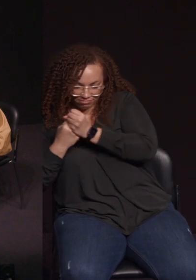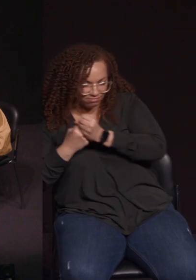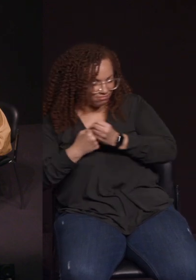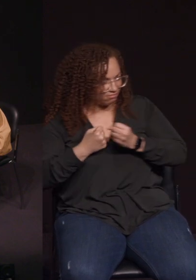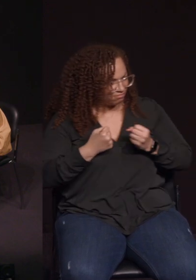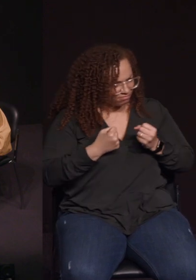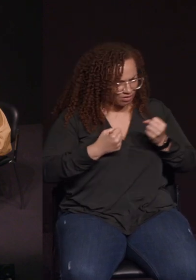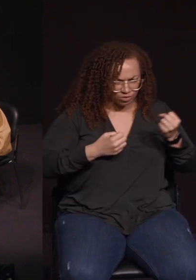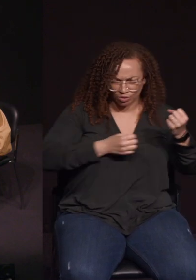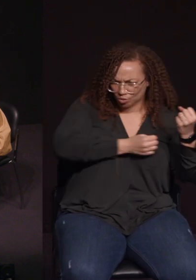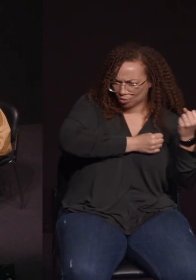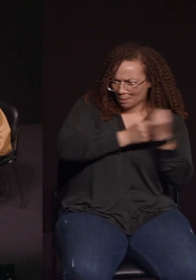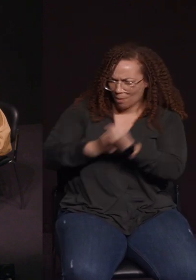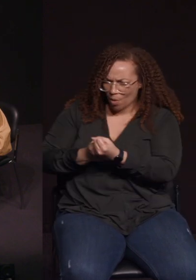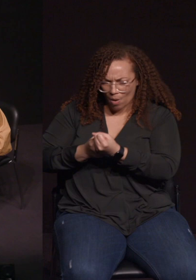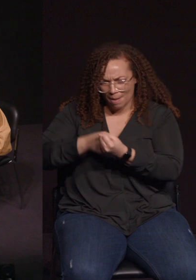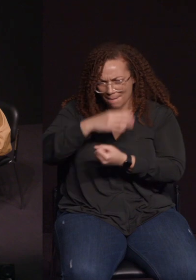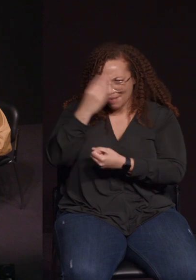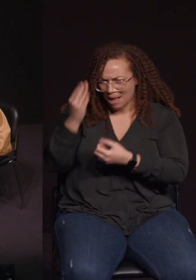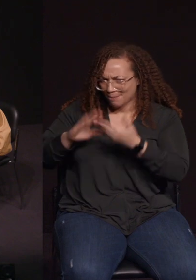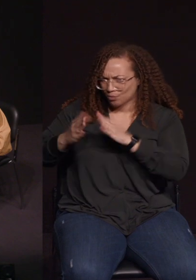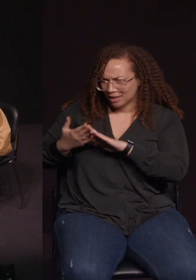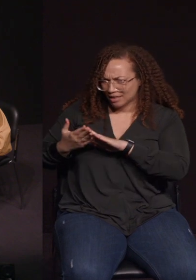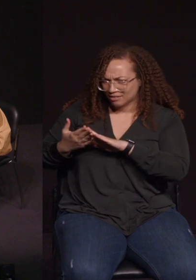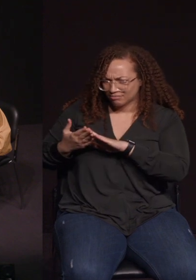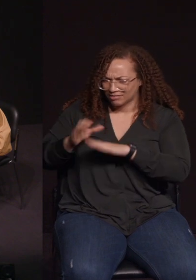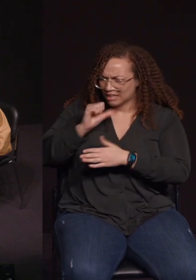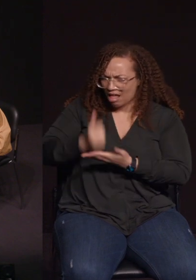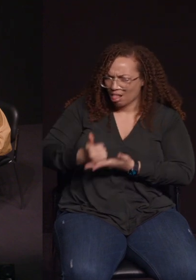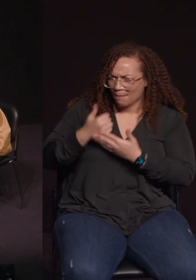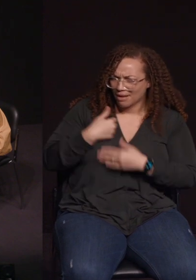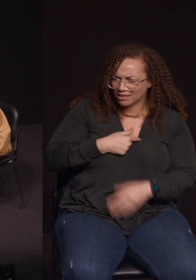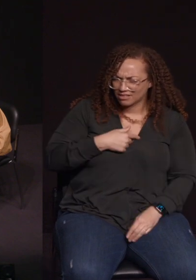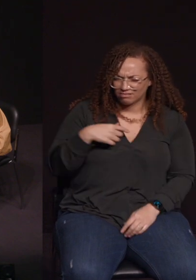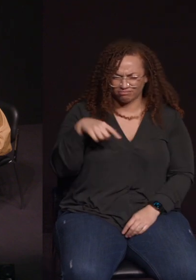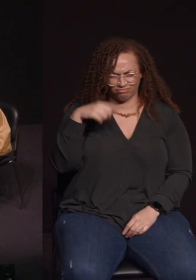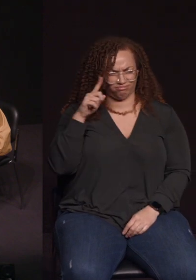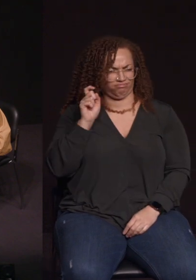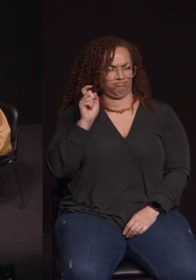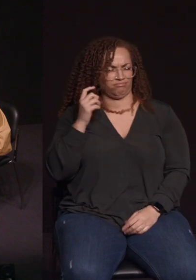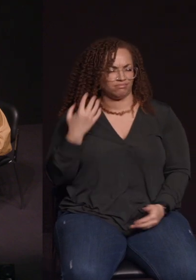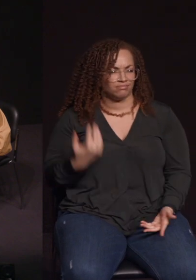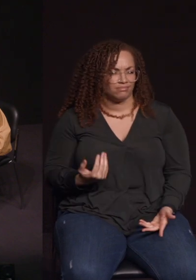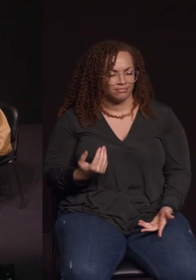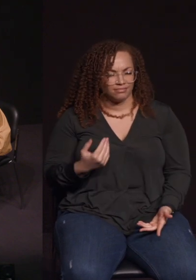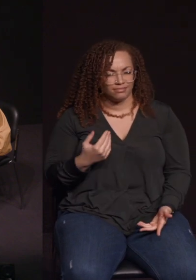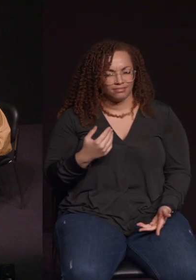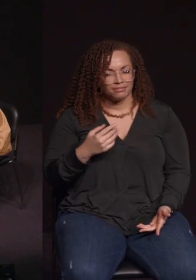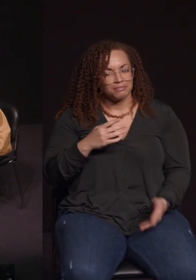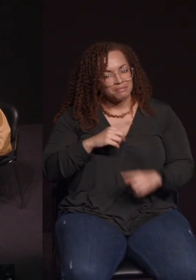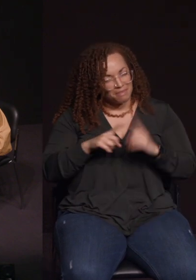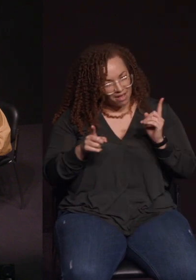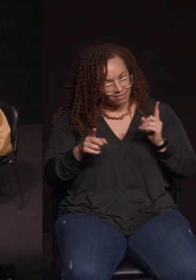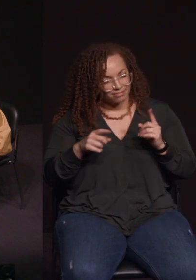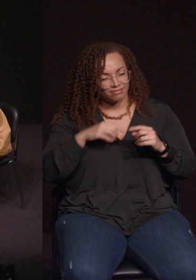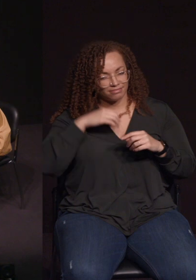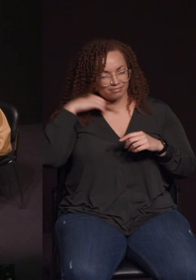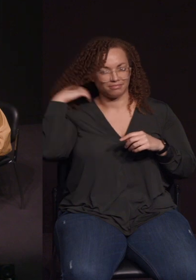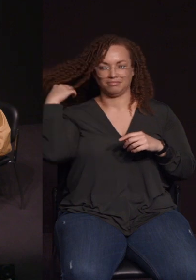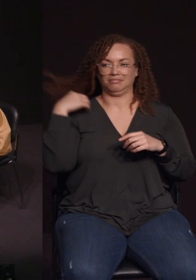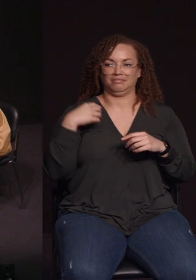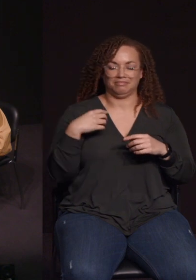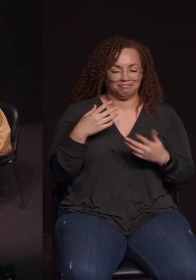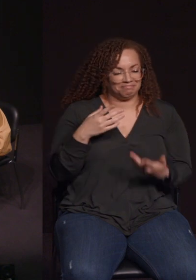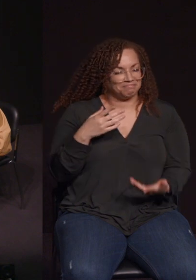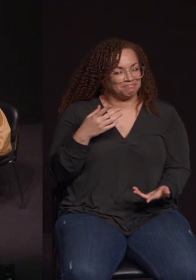by not helping us do it. But she gonna have a seat at our table, because we gonna bring the